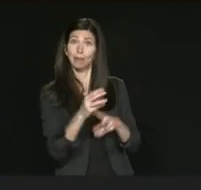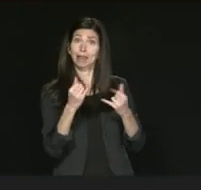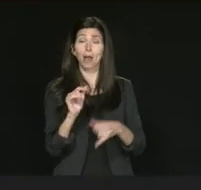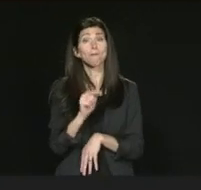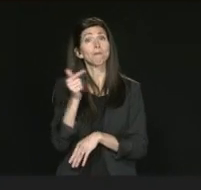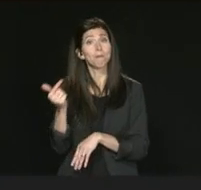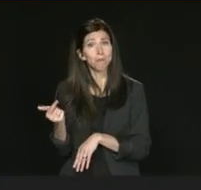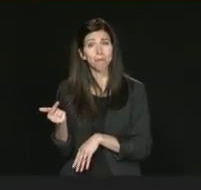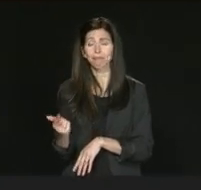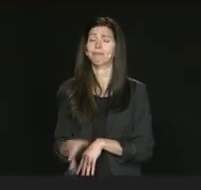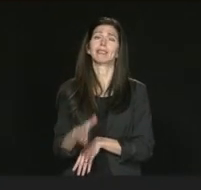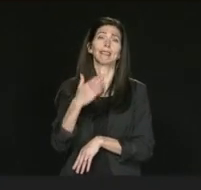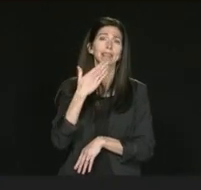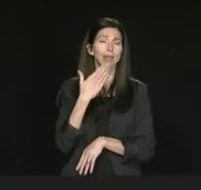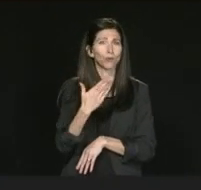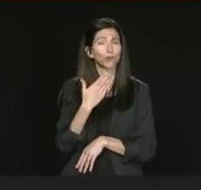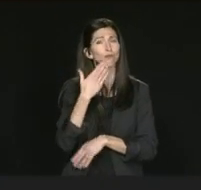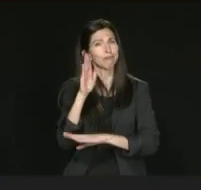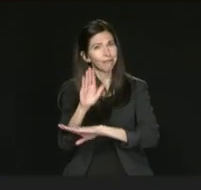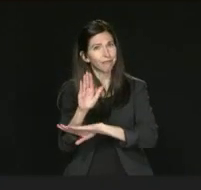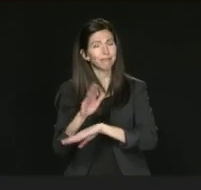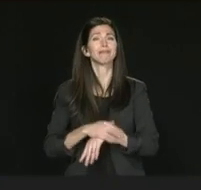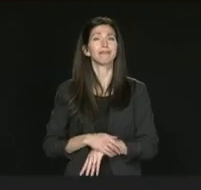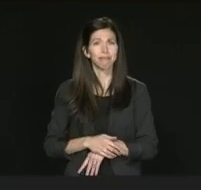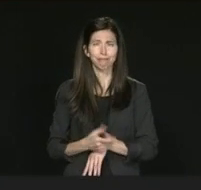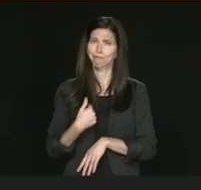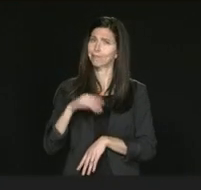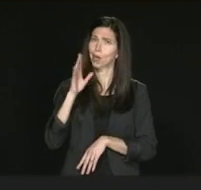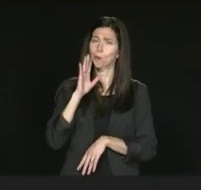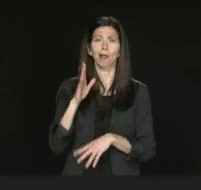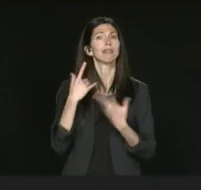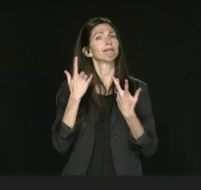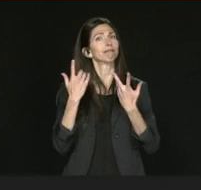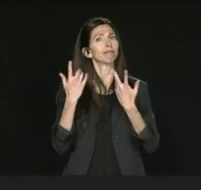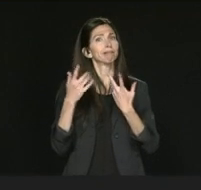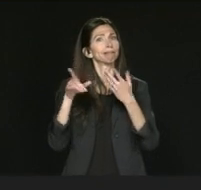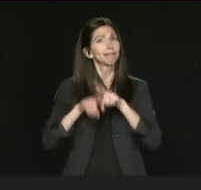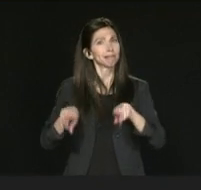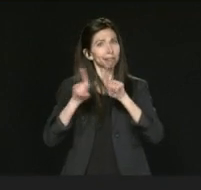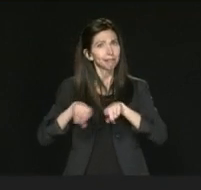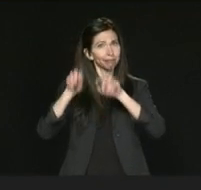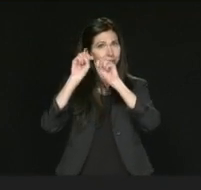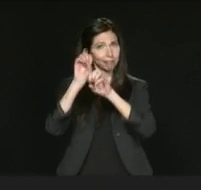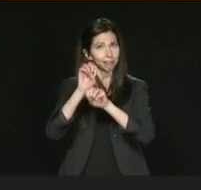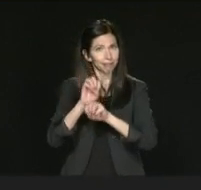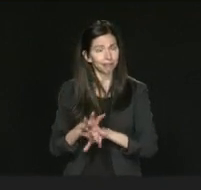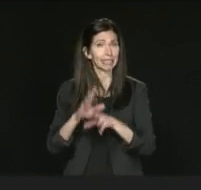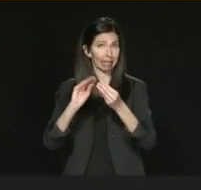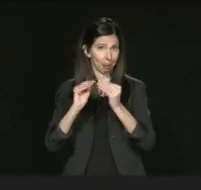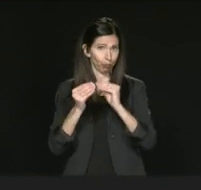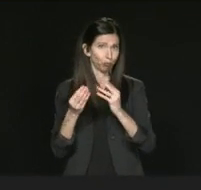usual, I will begin with the latest numbers on COVID-19 in Canada. There are now